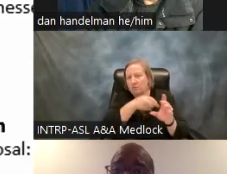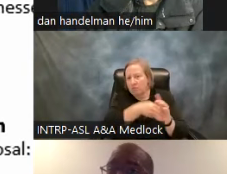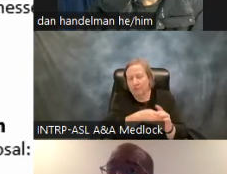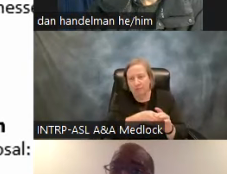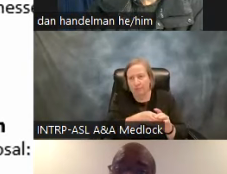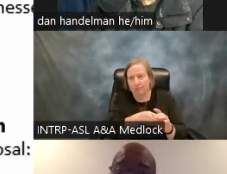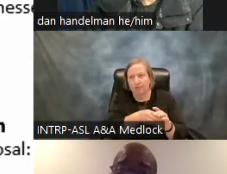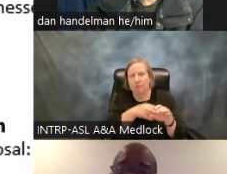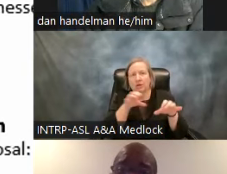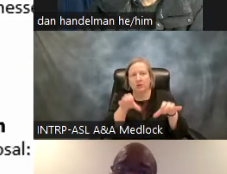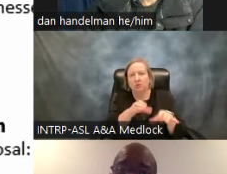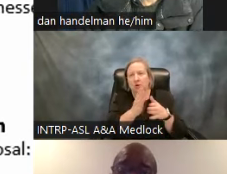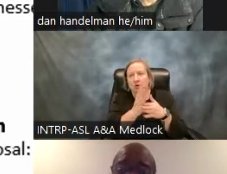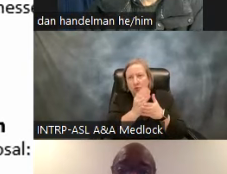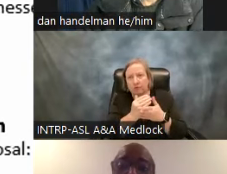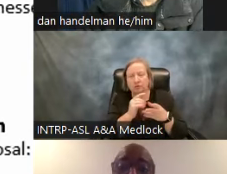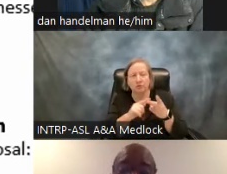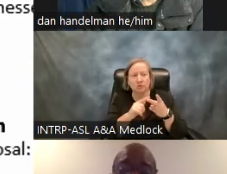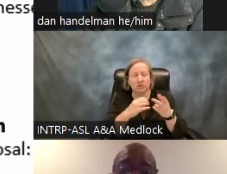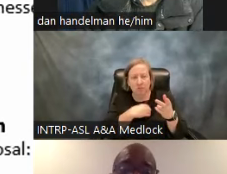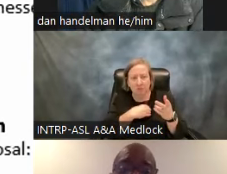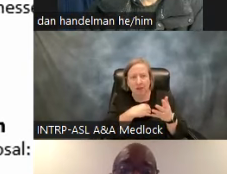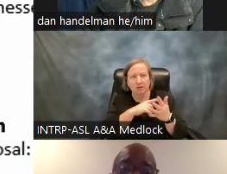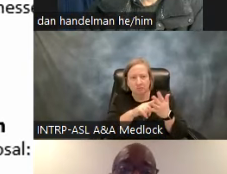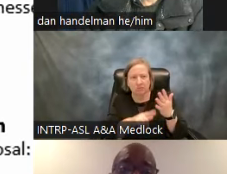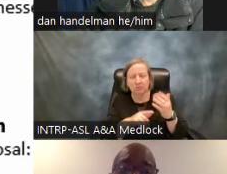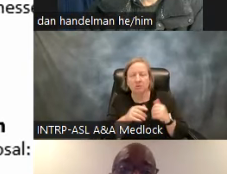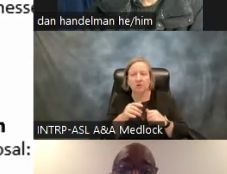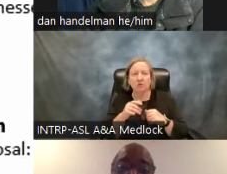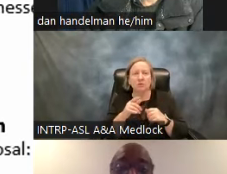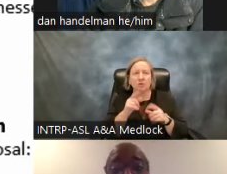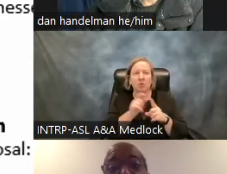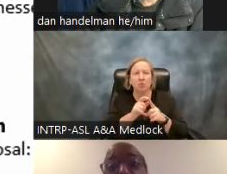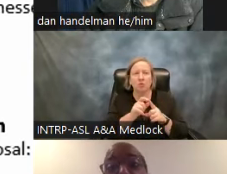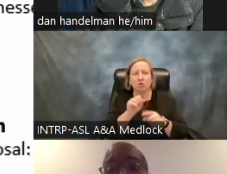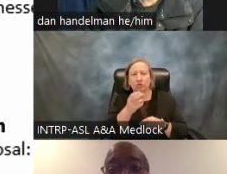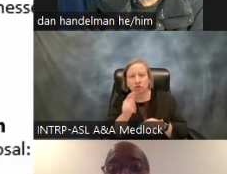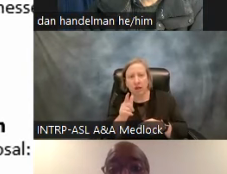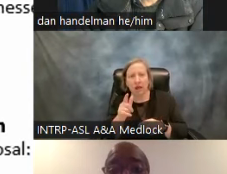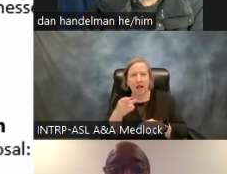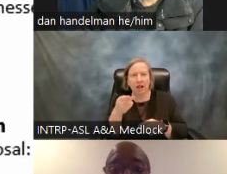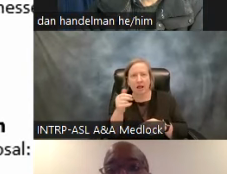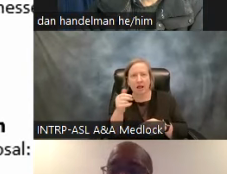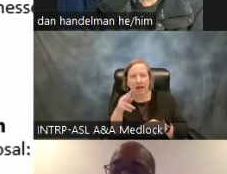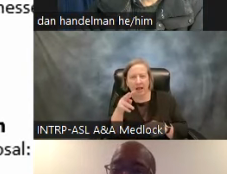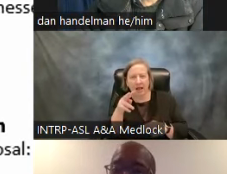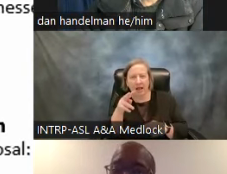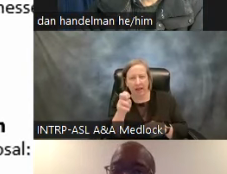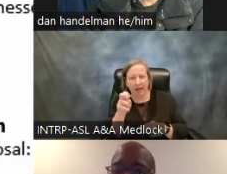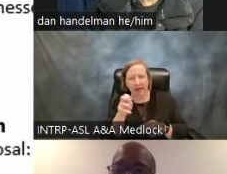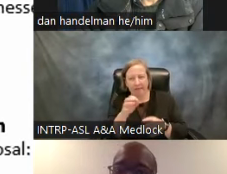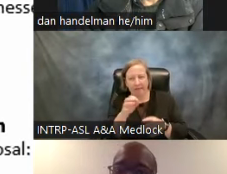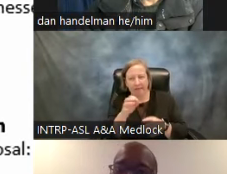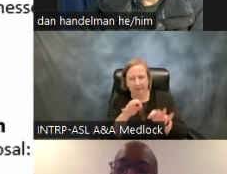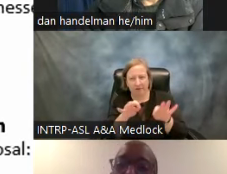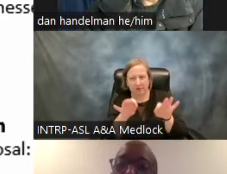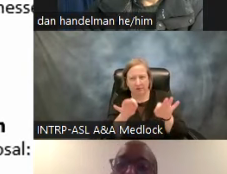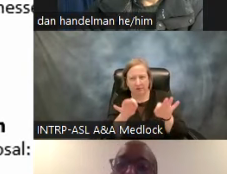in in conducting the reviews and complaints. So the term shall have kind of means something, like it's not like